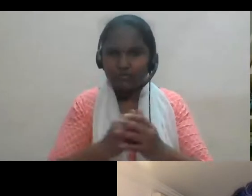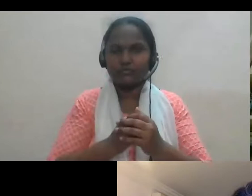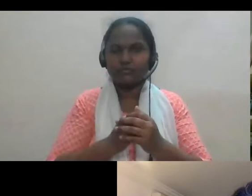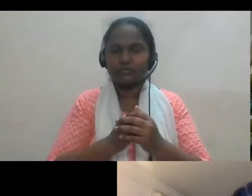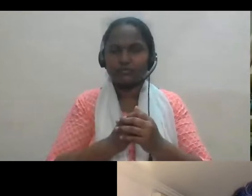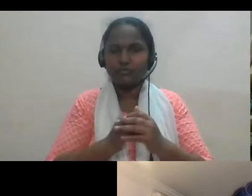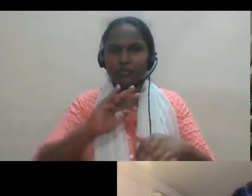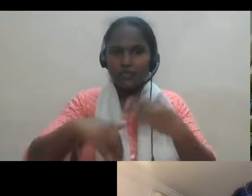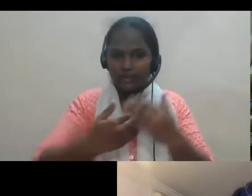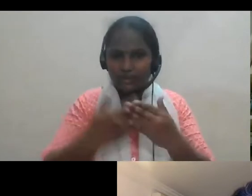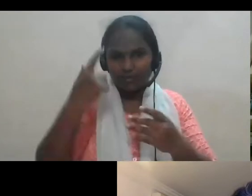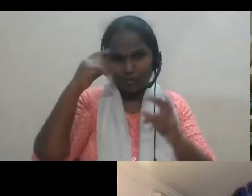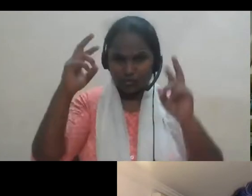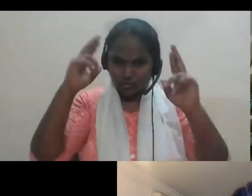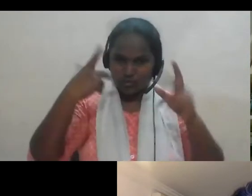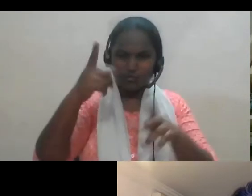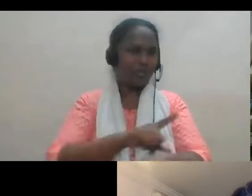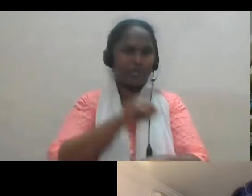while, hopefully not for so long.